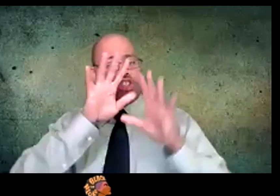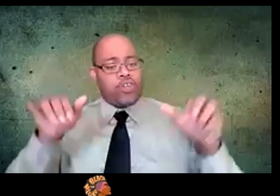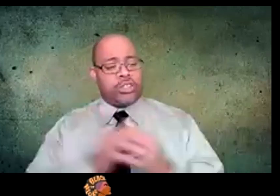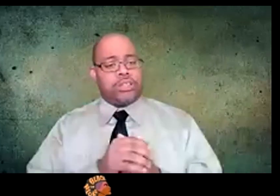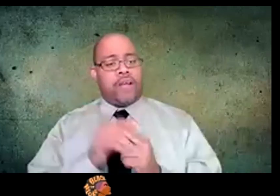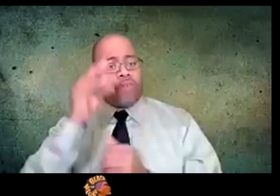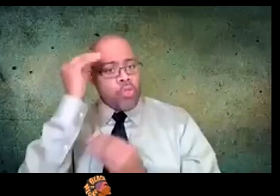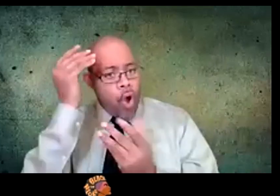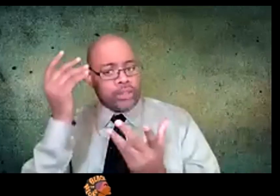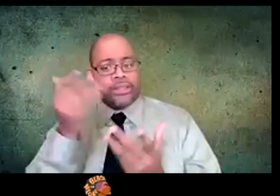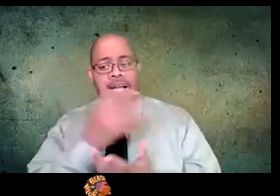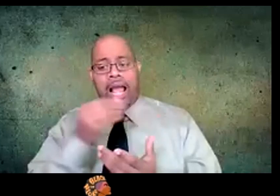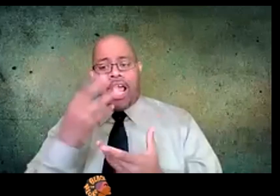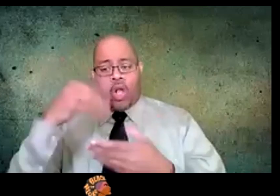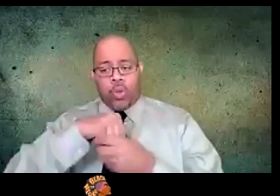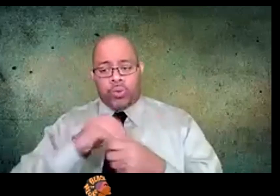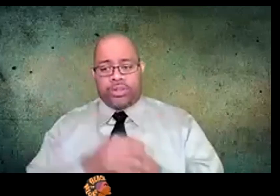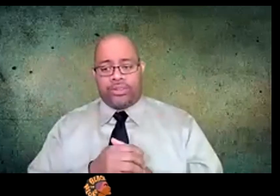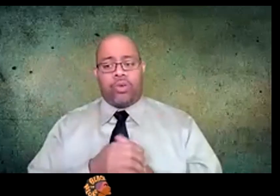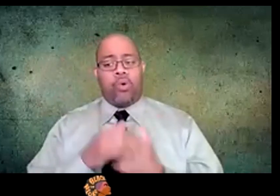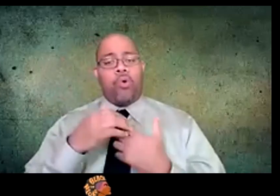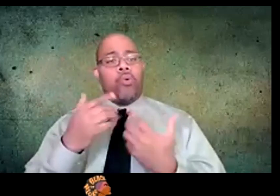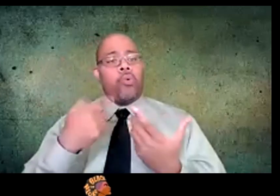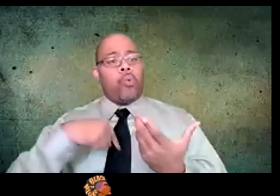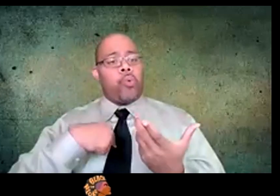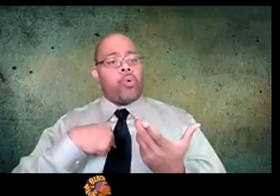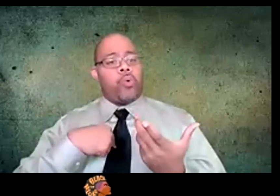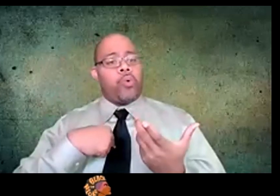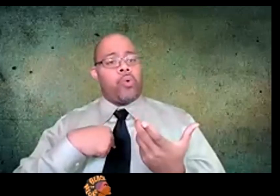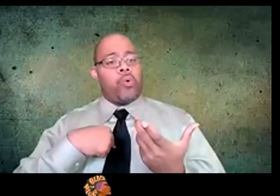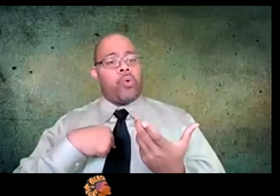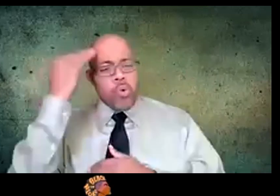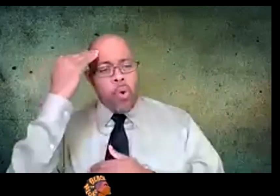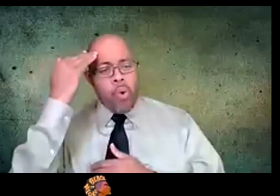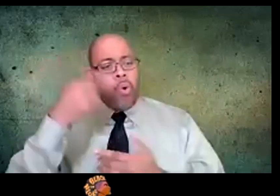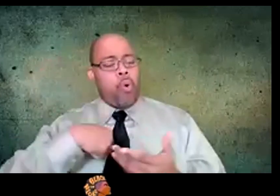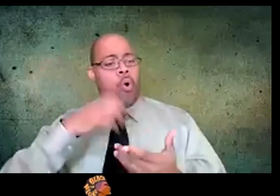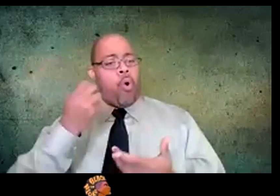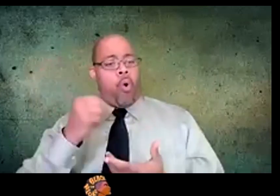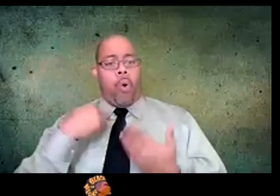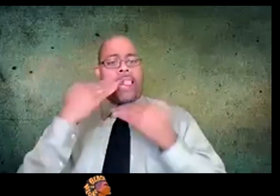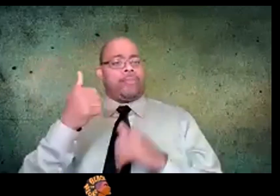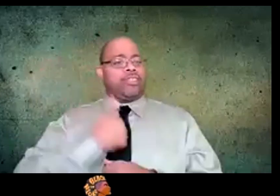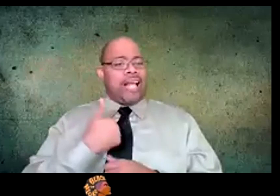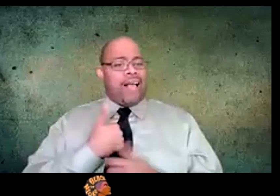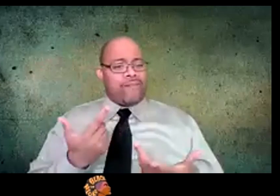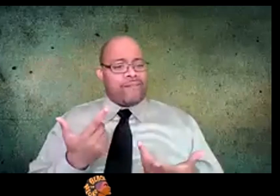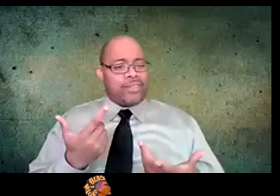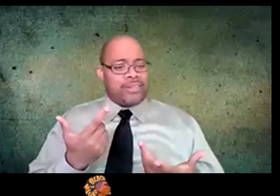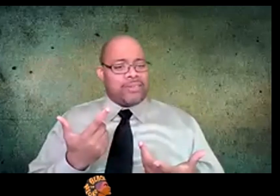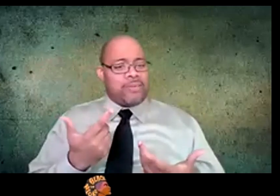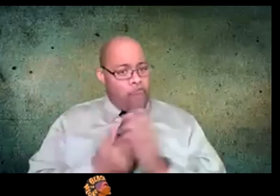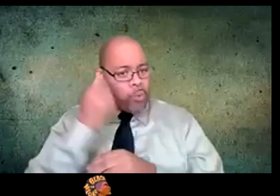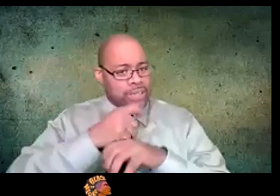thought and inclusion. We will be, you know, as we all know, we are our own limiting factors oftentimes